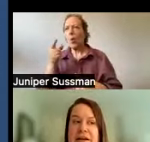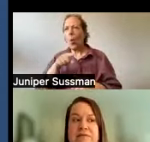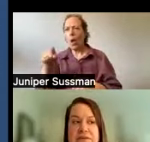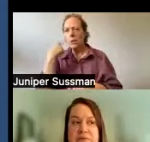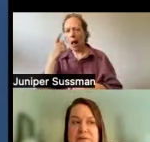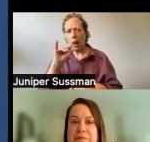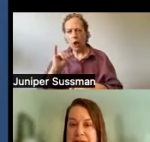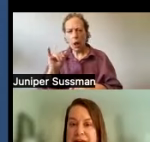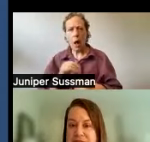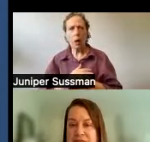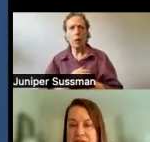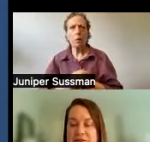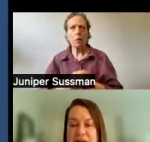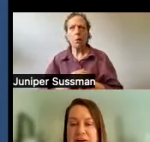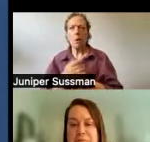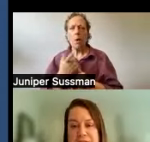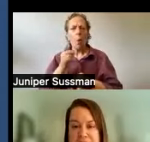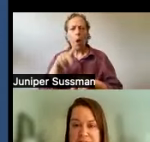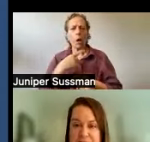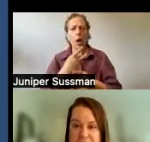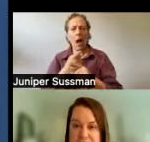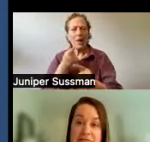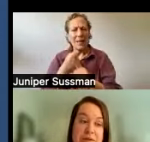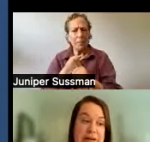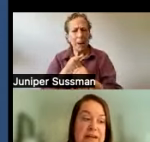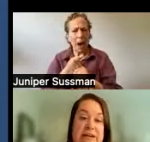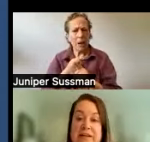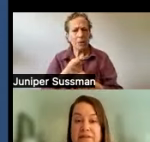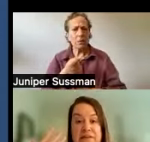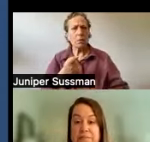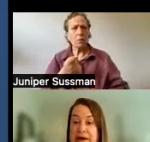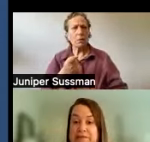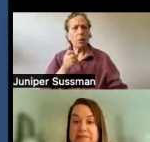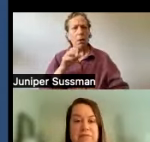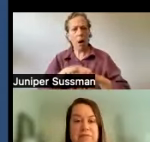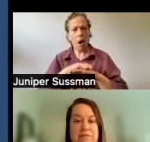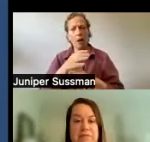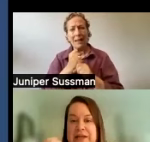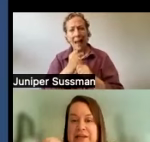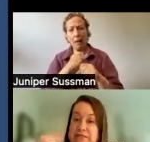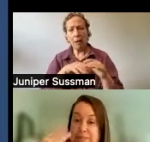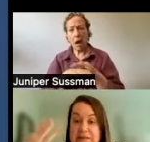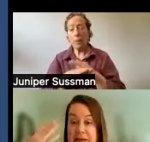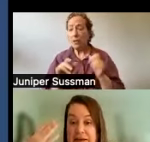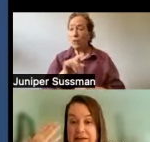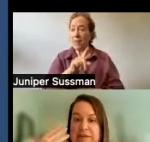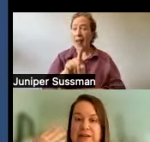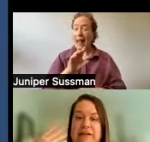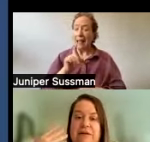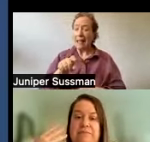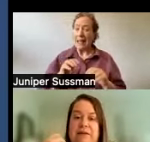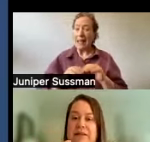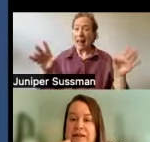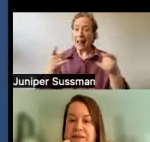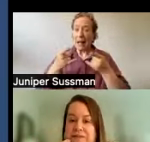an individual's ability to secure the accommodation that they need. If what they need is a clear mask, if what they need is masking, if they